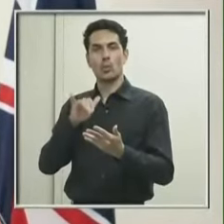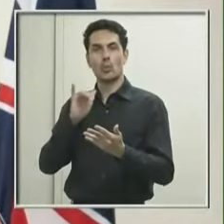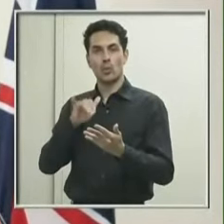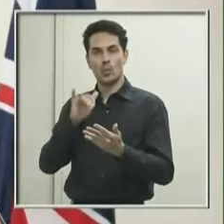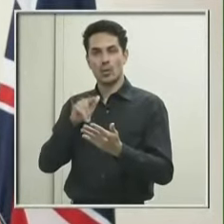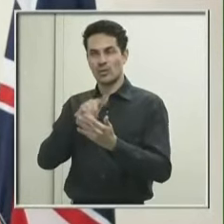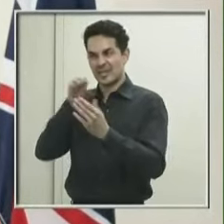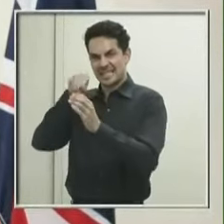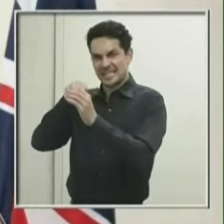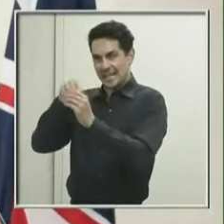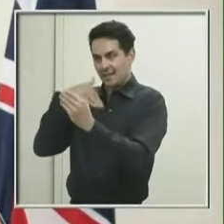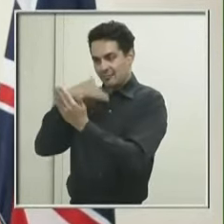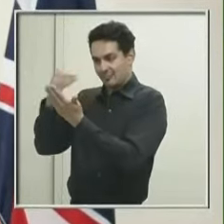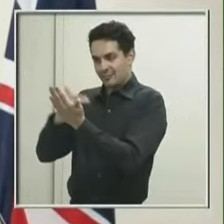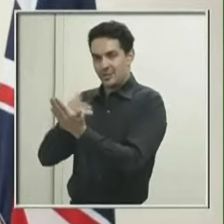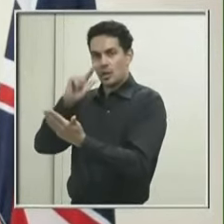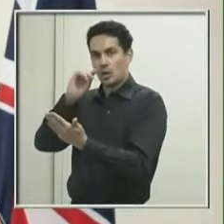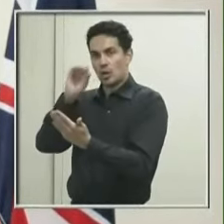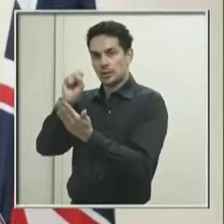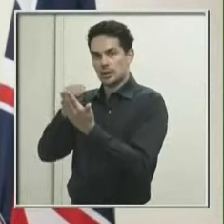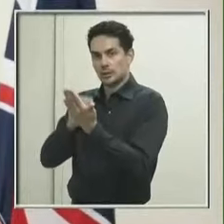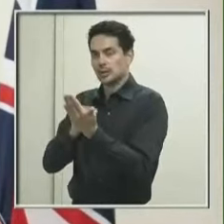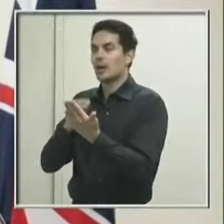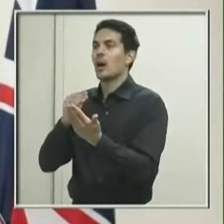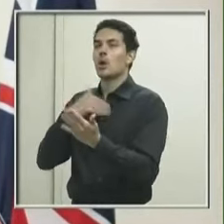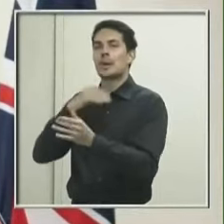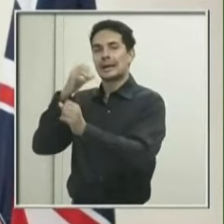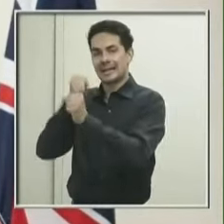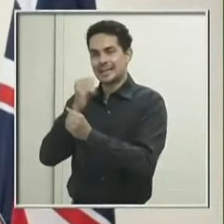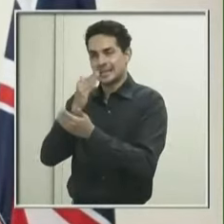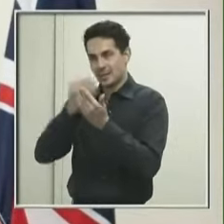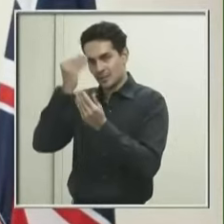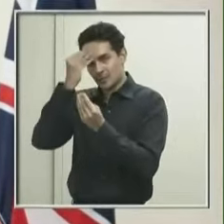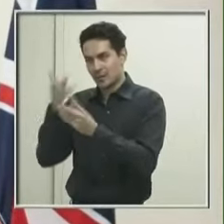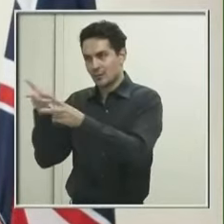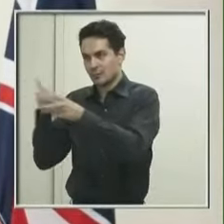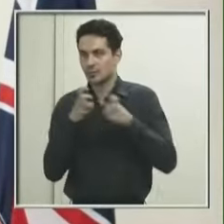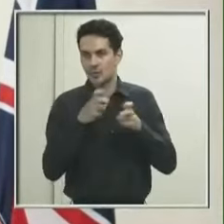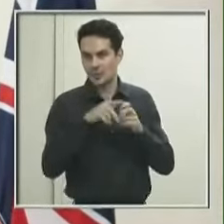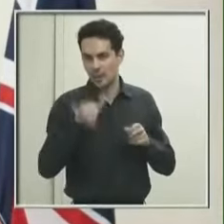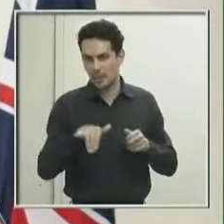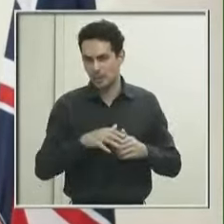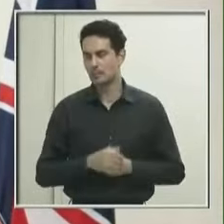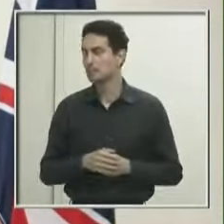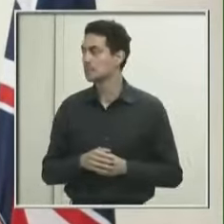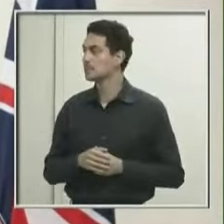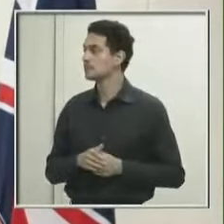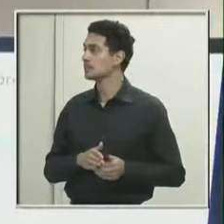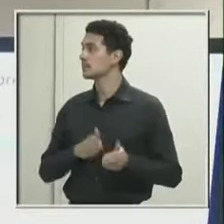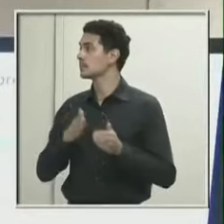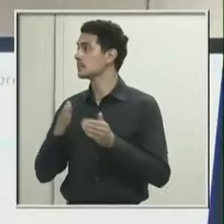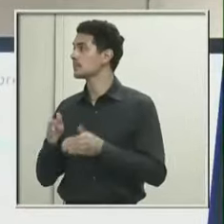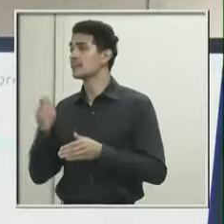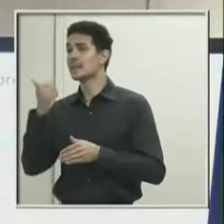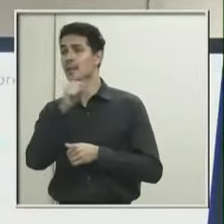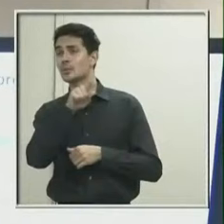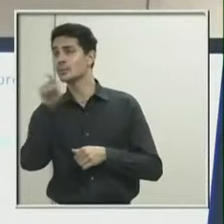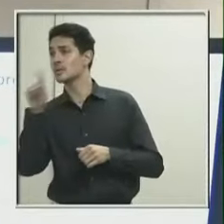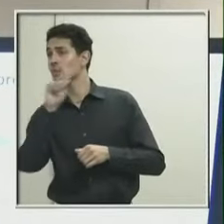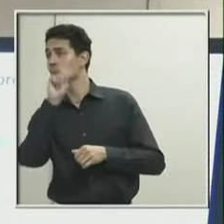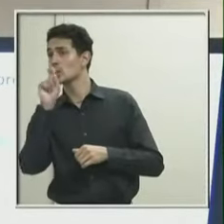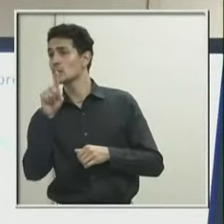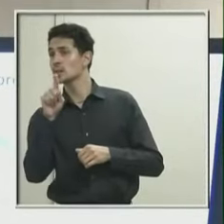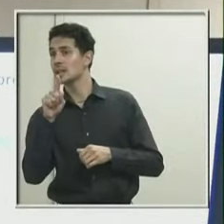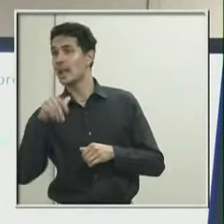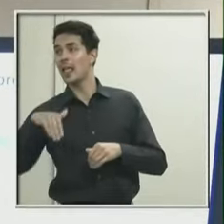logs. And that's where we gained that information from. Okay, was there anyone else who didn't have a question already in